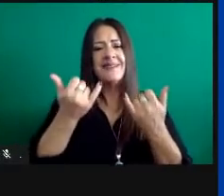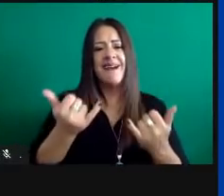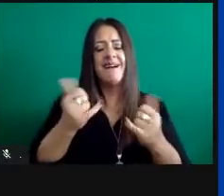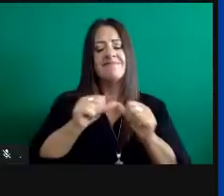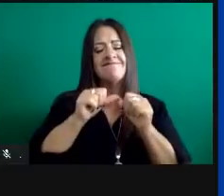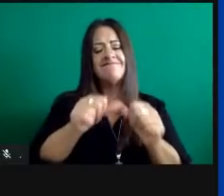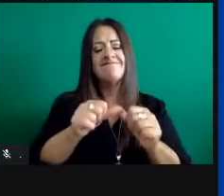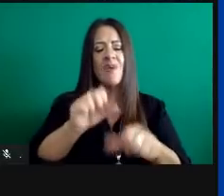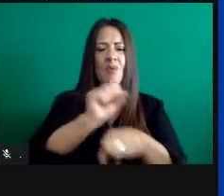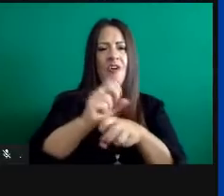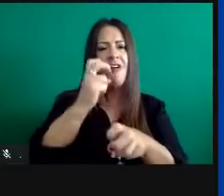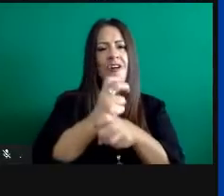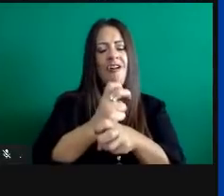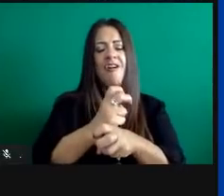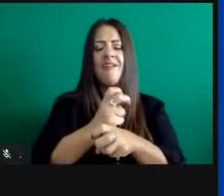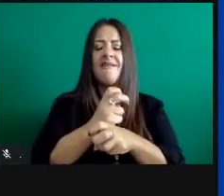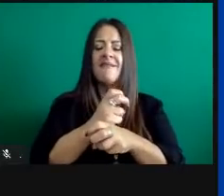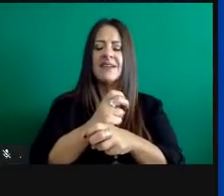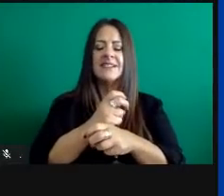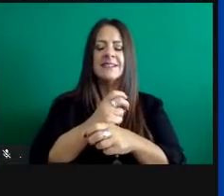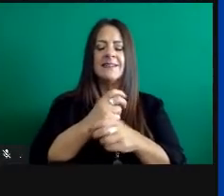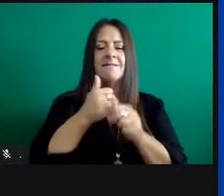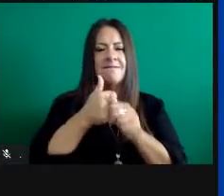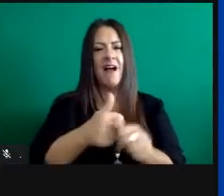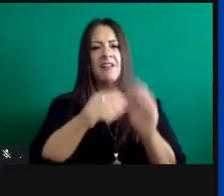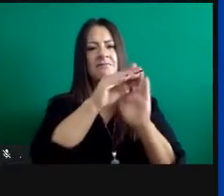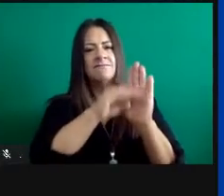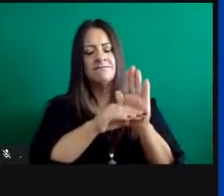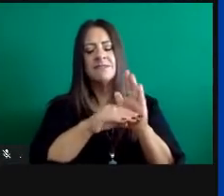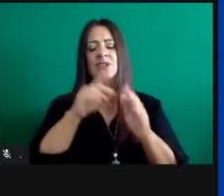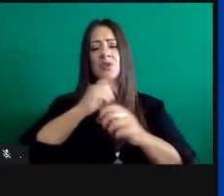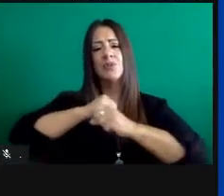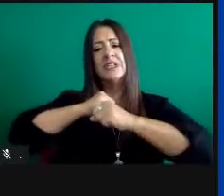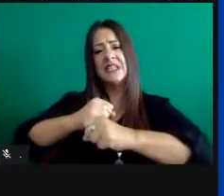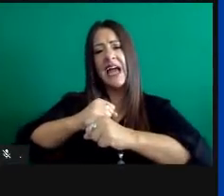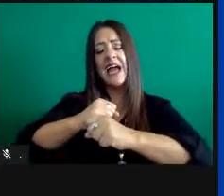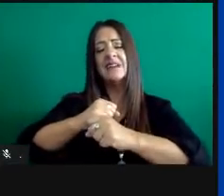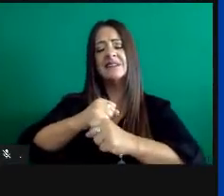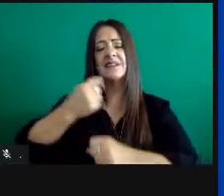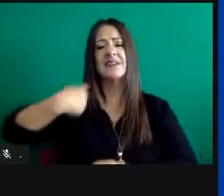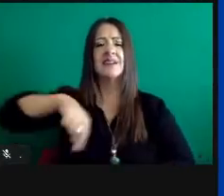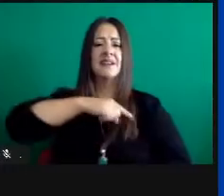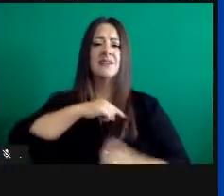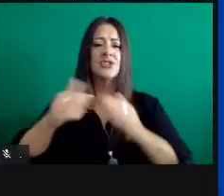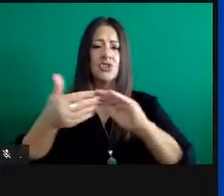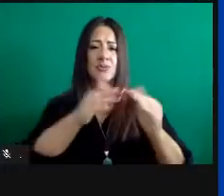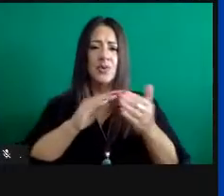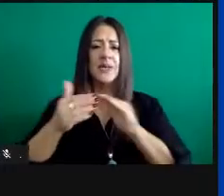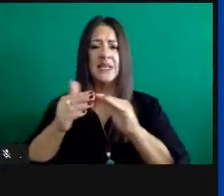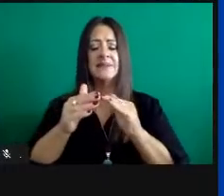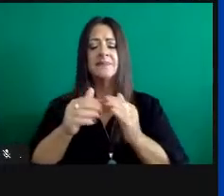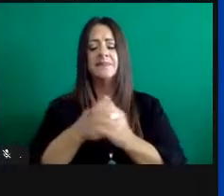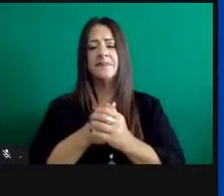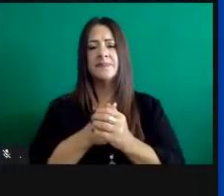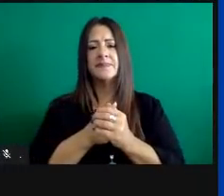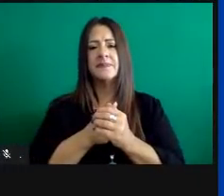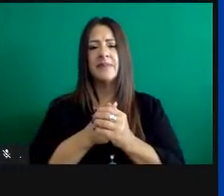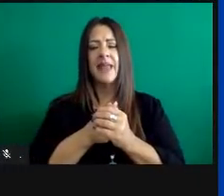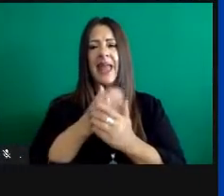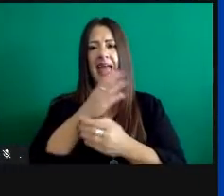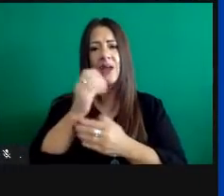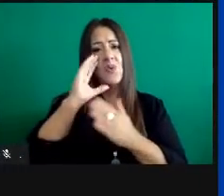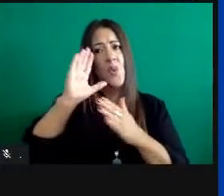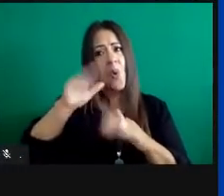of the tunnel and the hope of protecting our communities, not just with these actions, but that additional tool of a